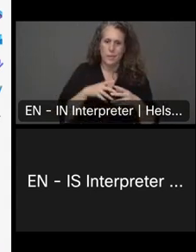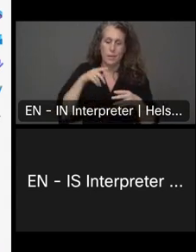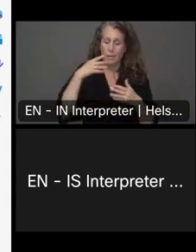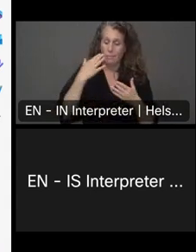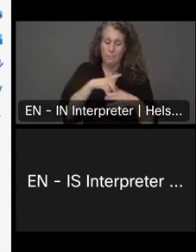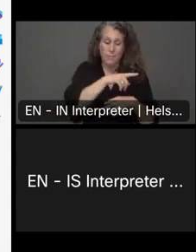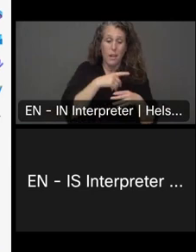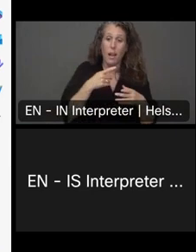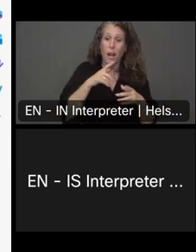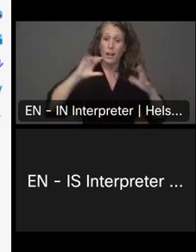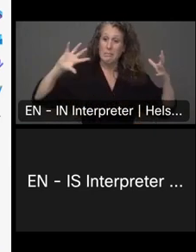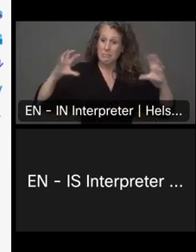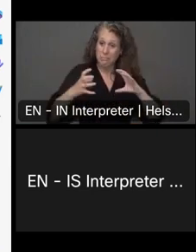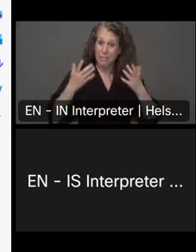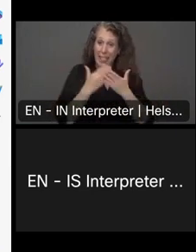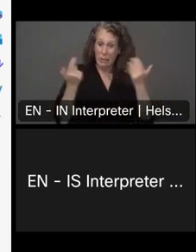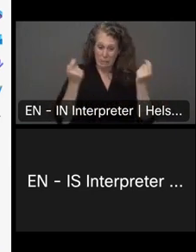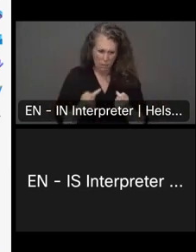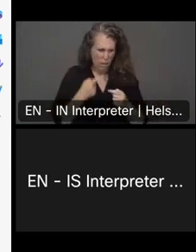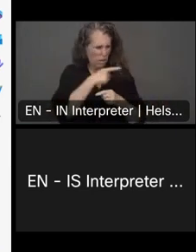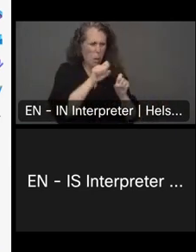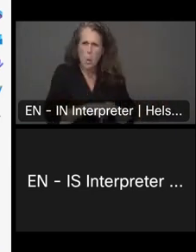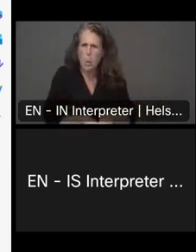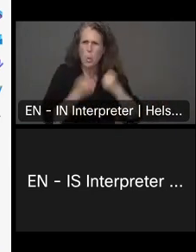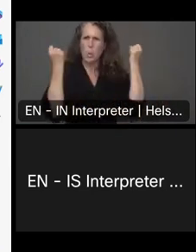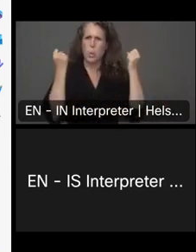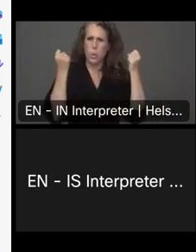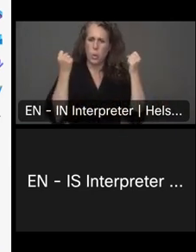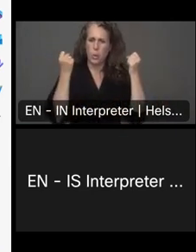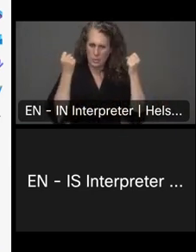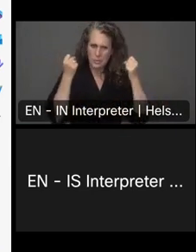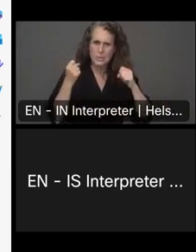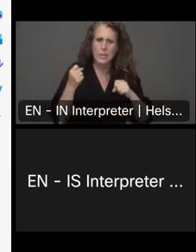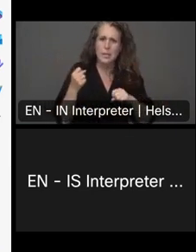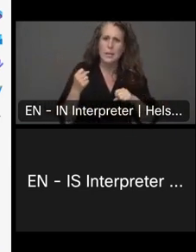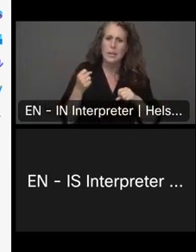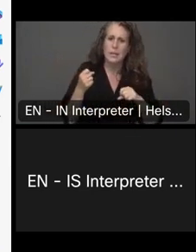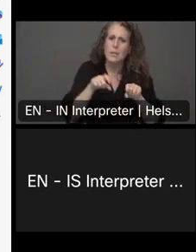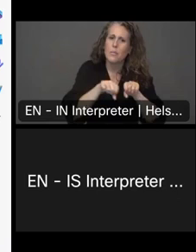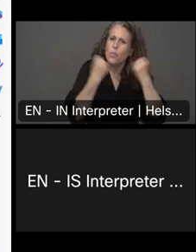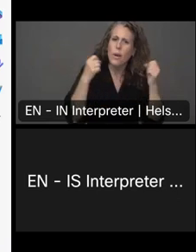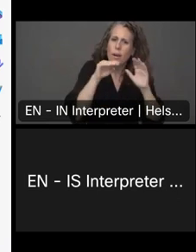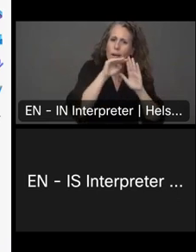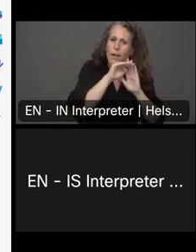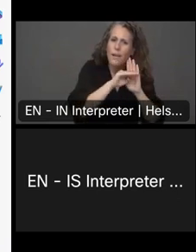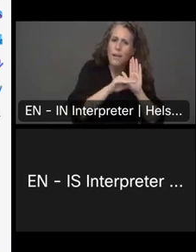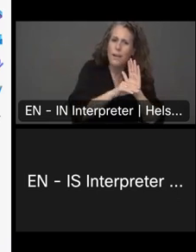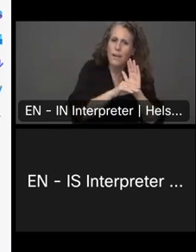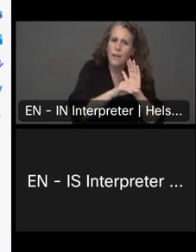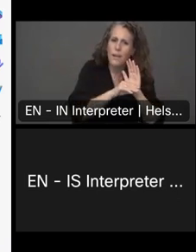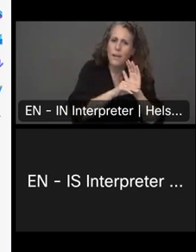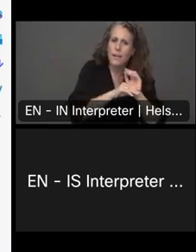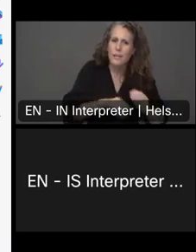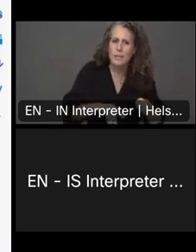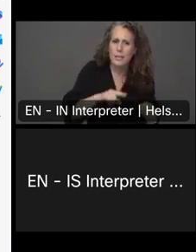economy in keeping with the general principle encapsulated by Steve's M principle and what I